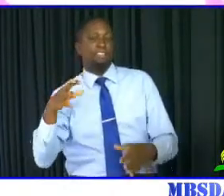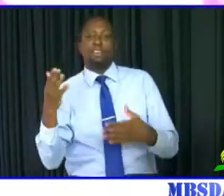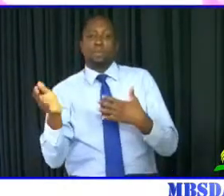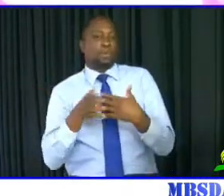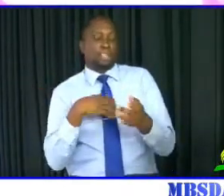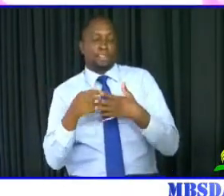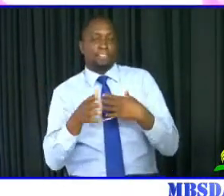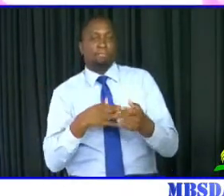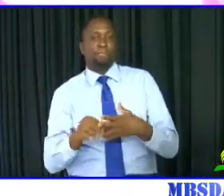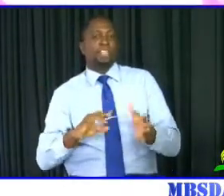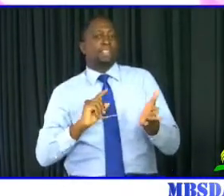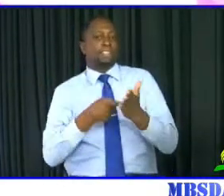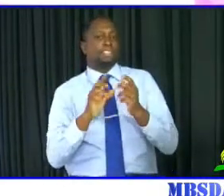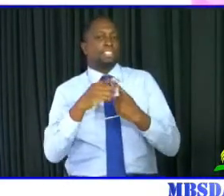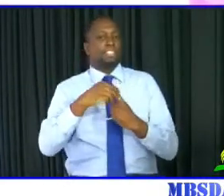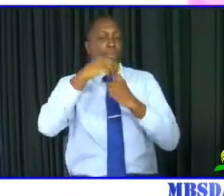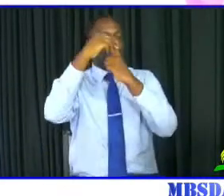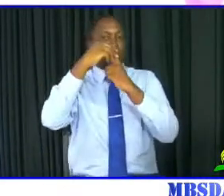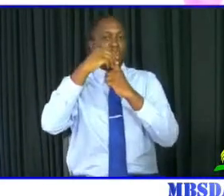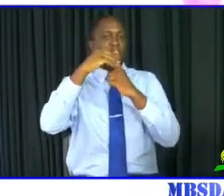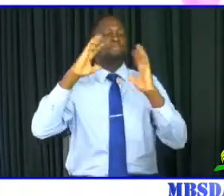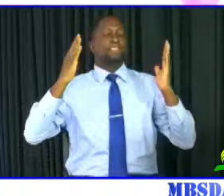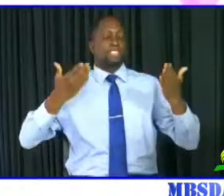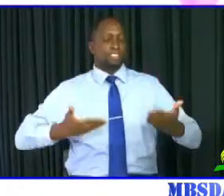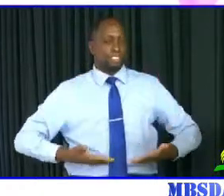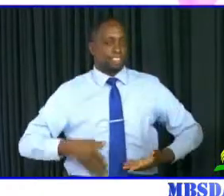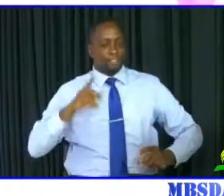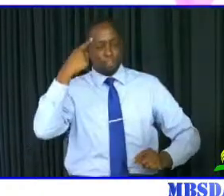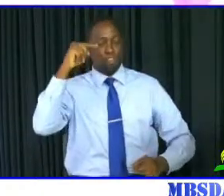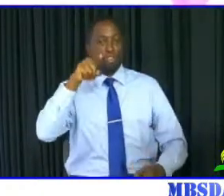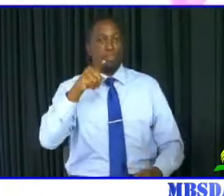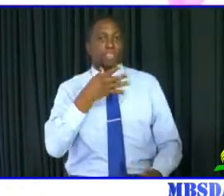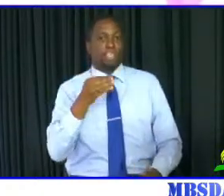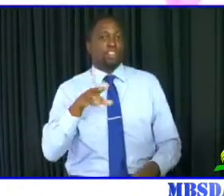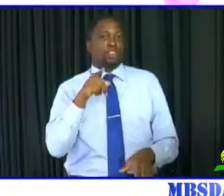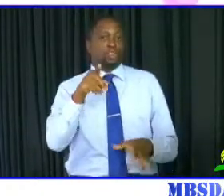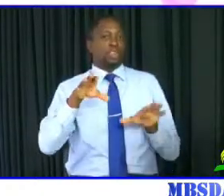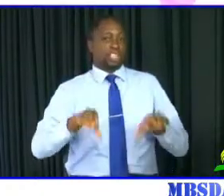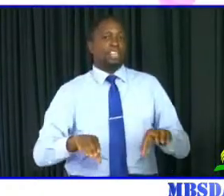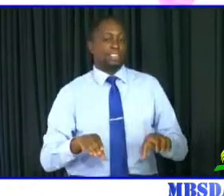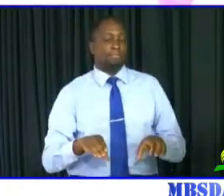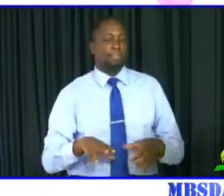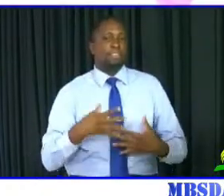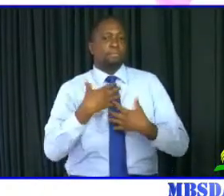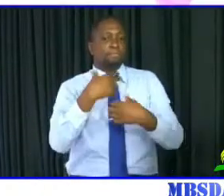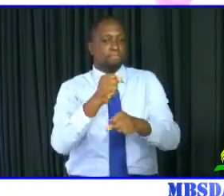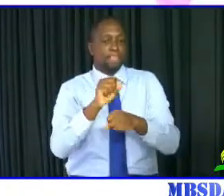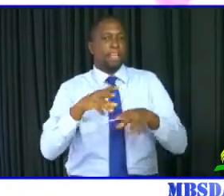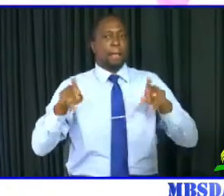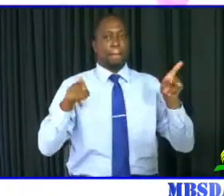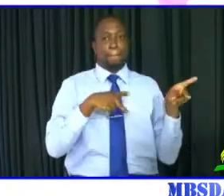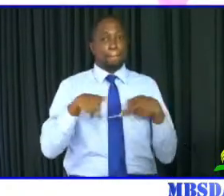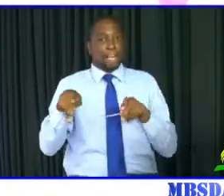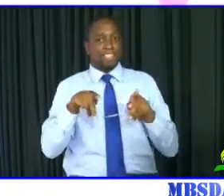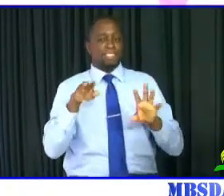yourself, this special invitation is for you, and you can cause a party in the